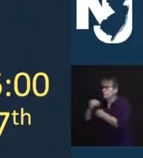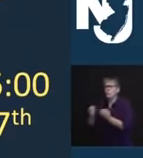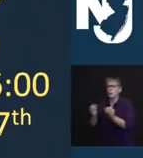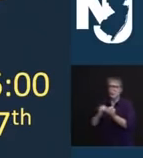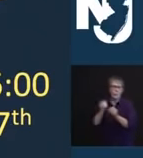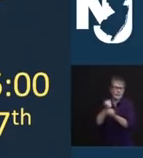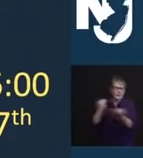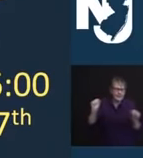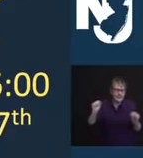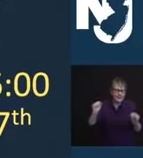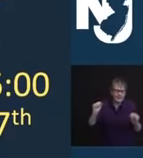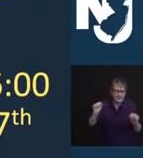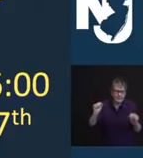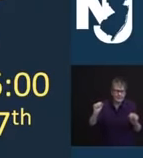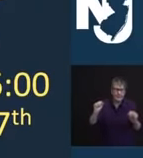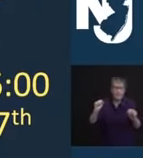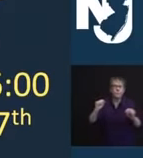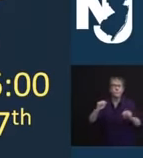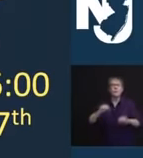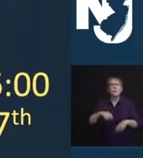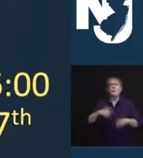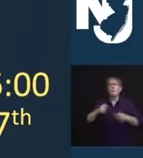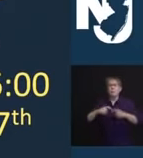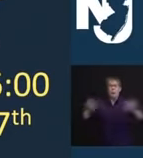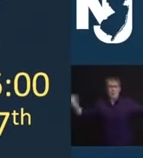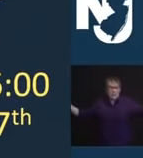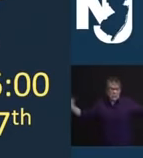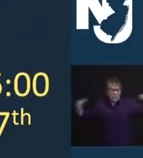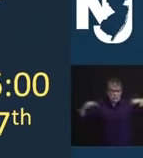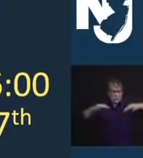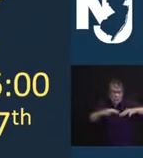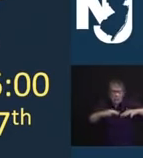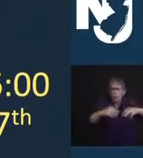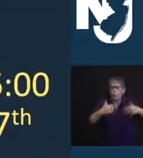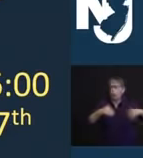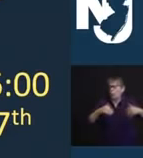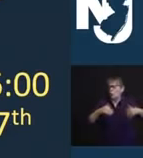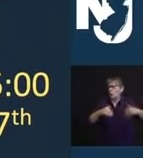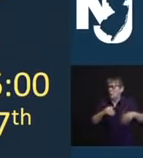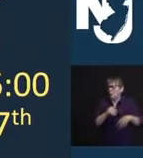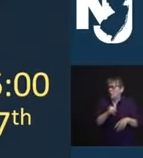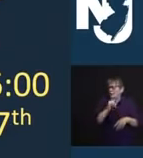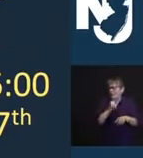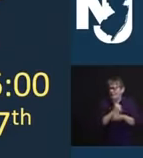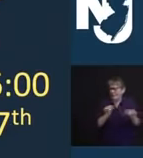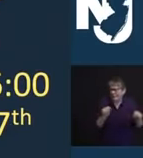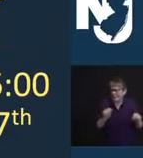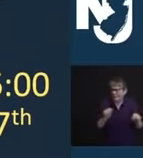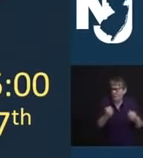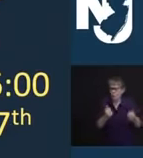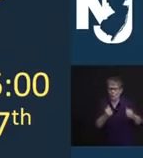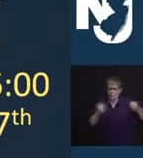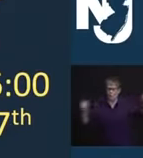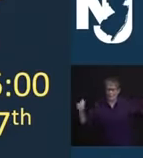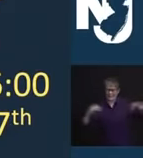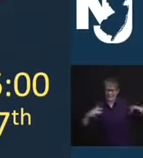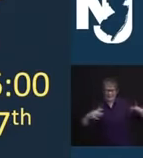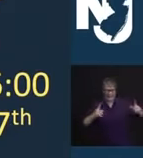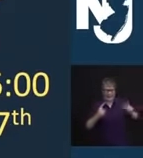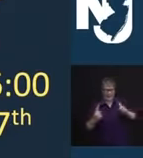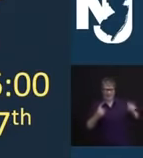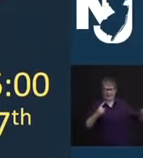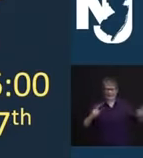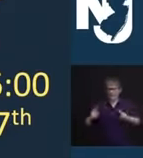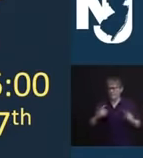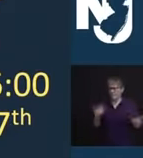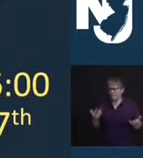risk. As you start to make your holiday plans, please recognize that the gathering limits are back to what they were in May and June, when we